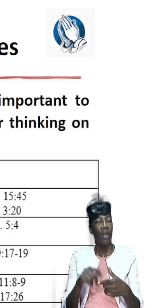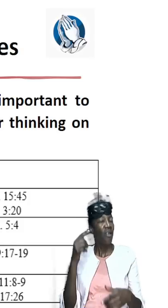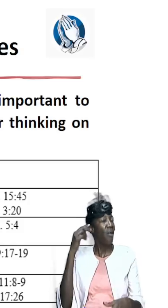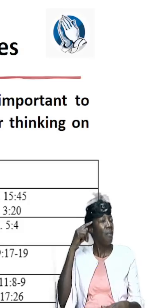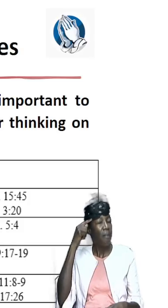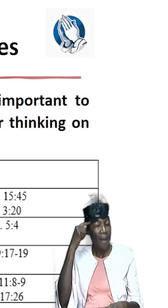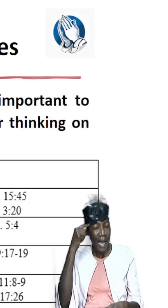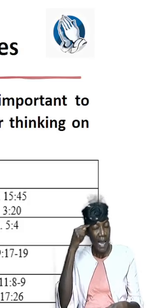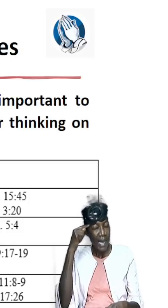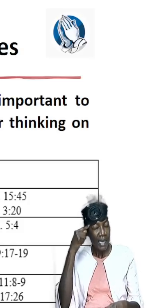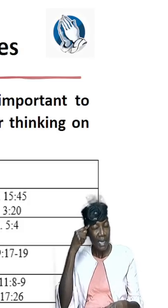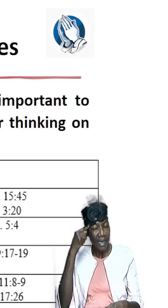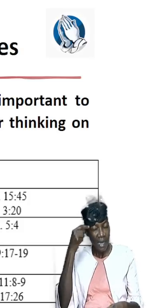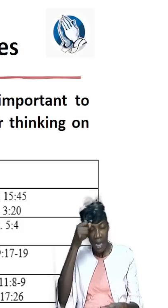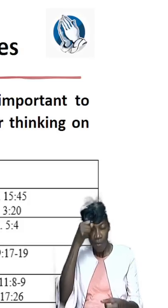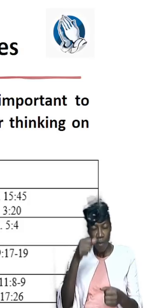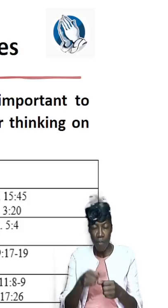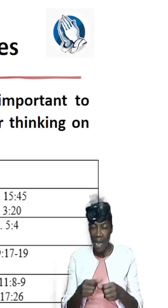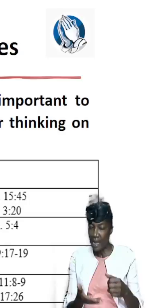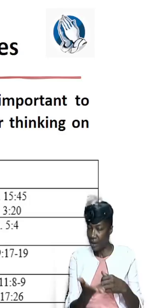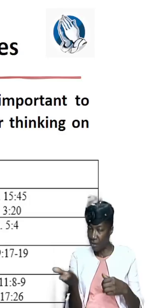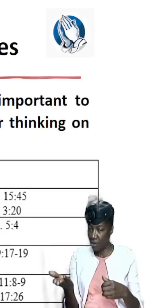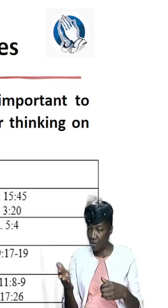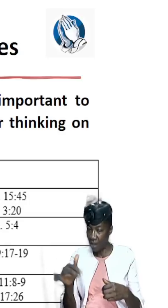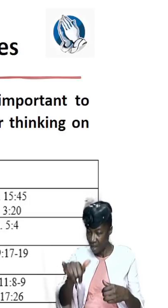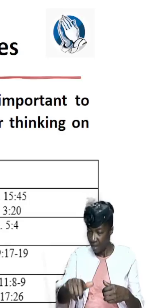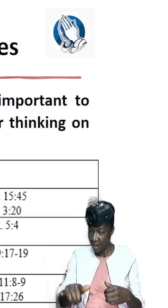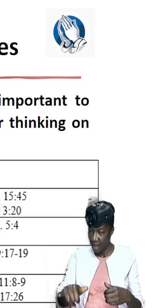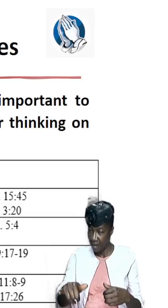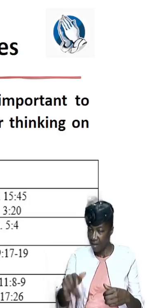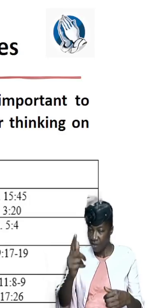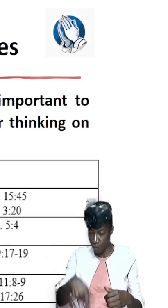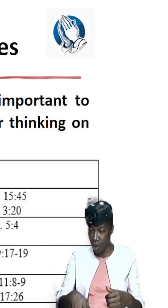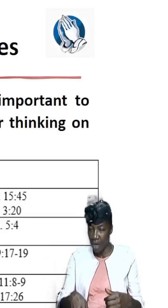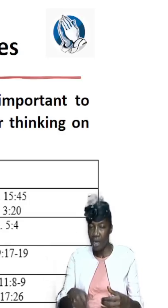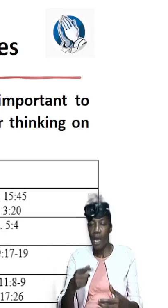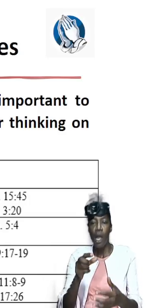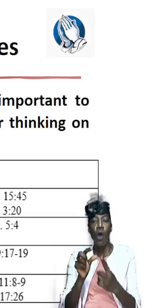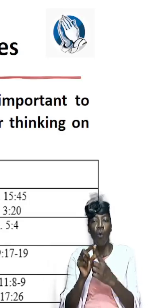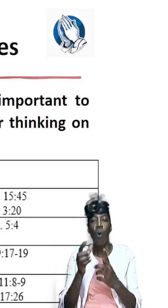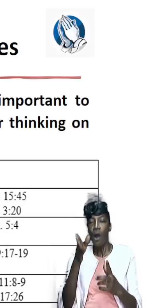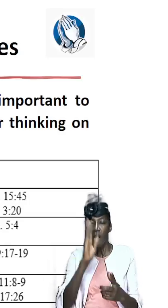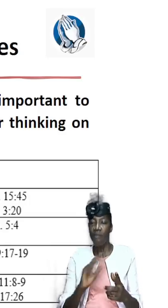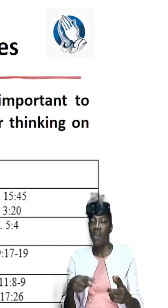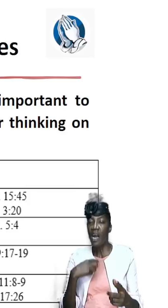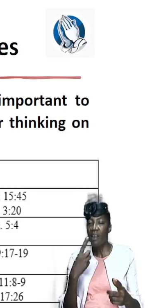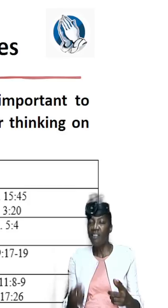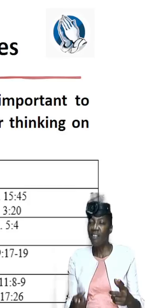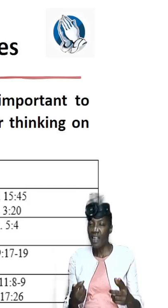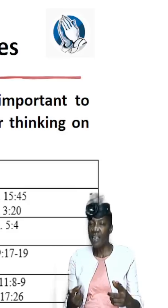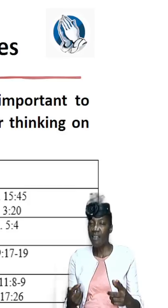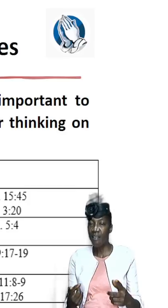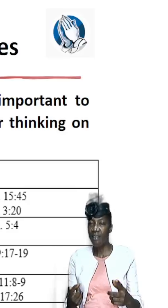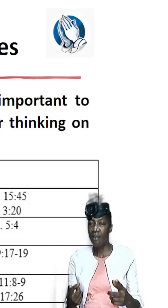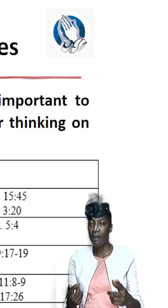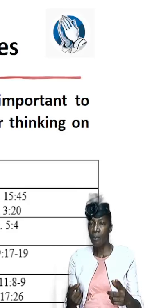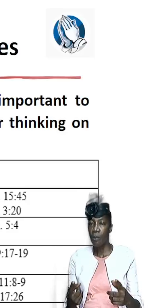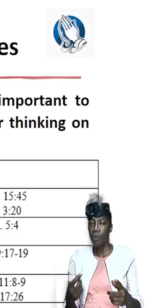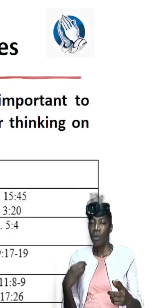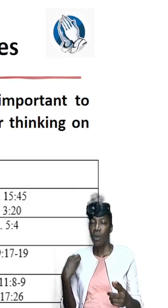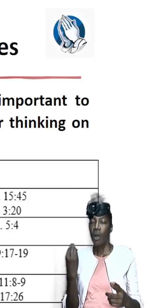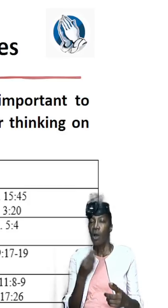a bit and remind us that this is what the Word of God says as it relates to